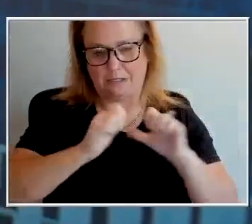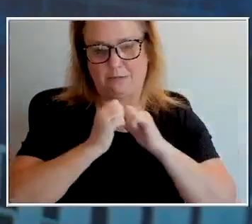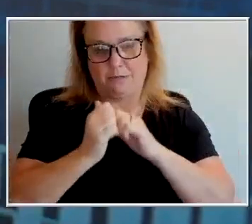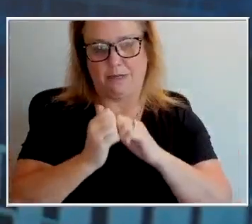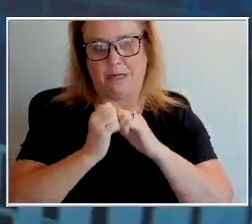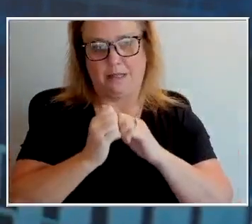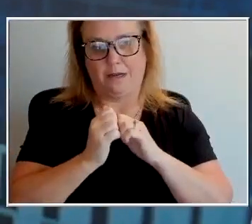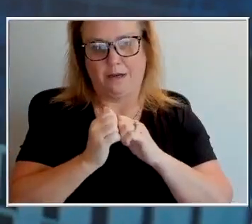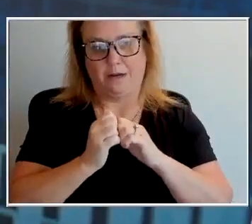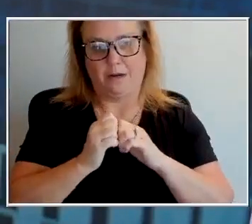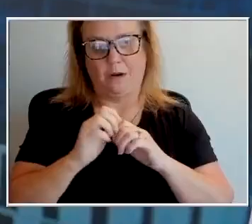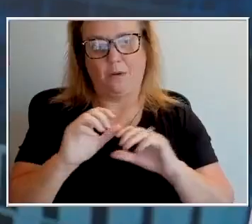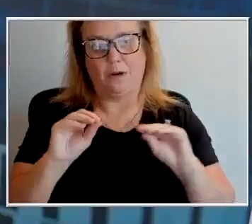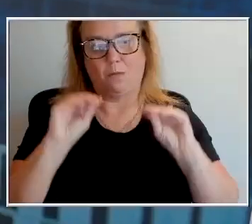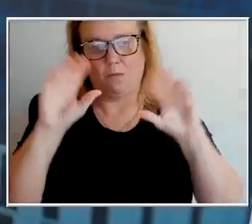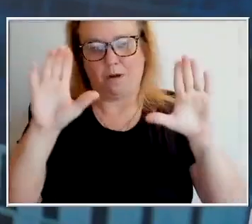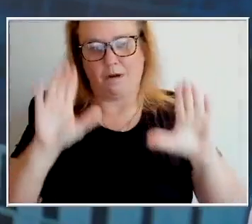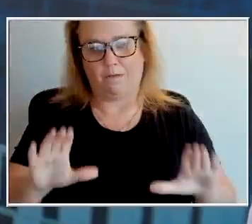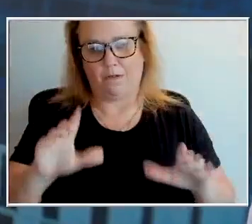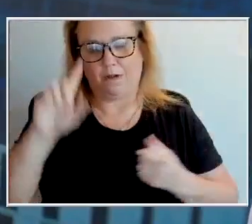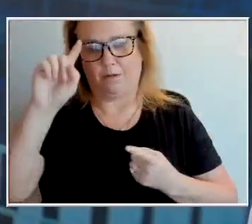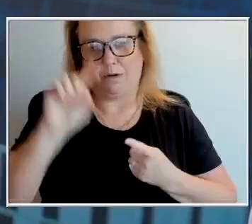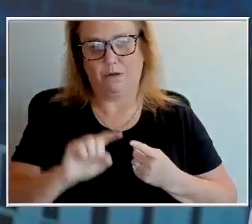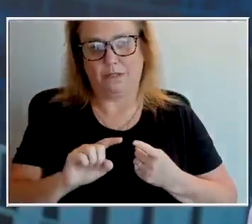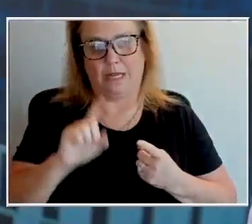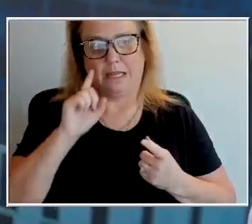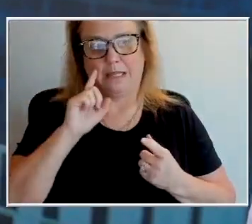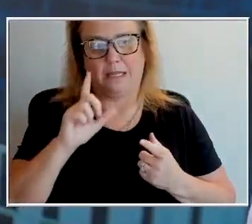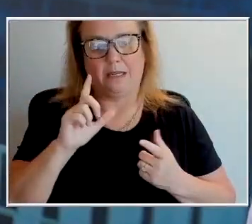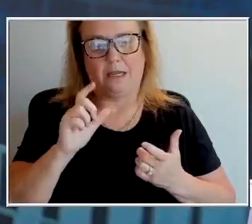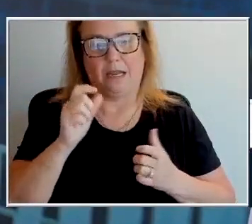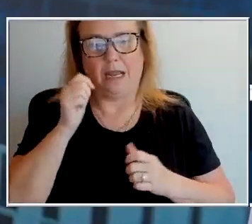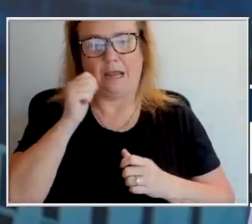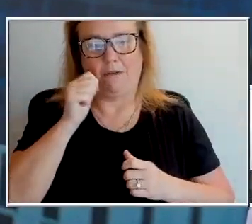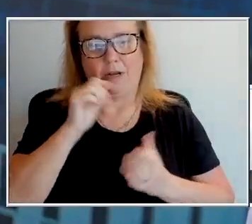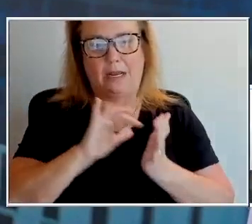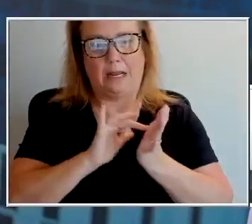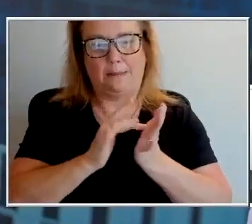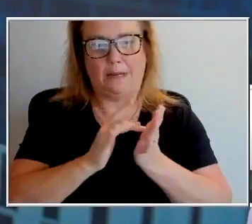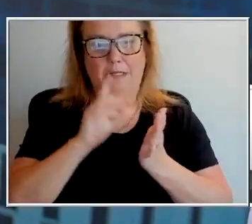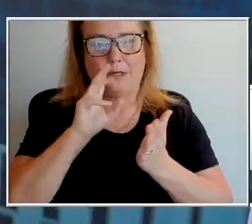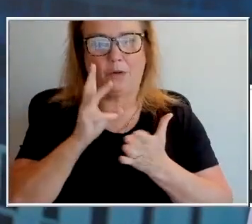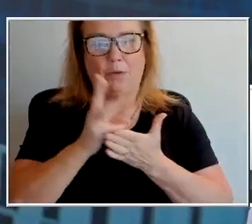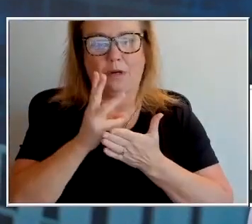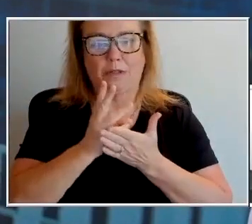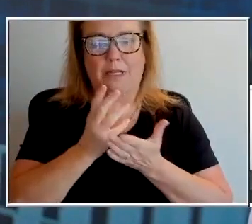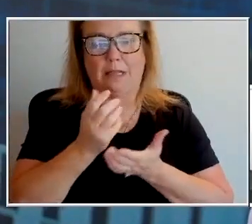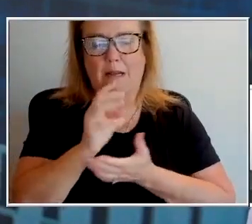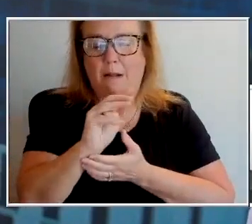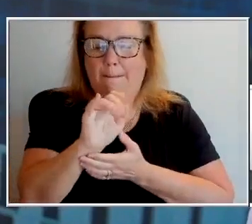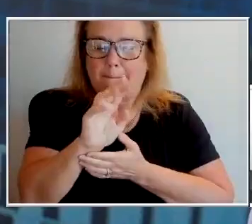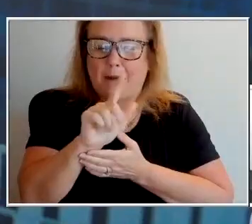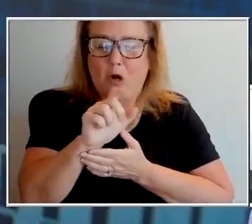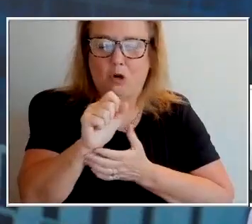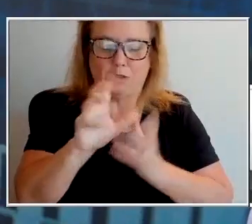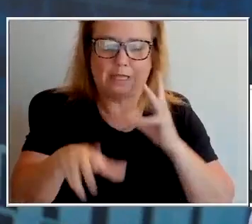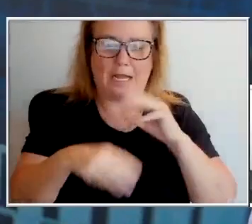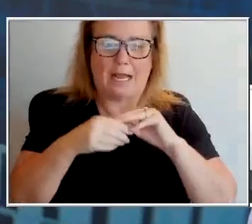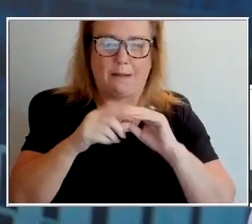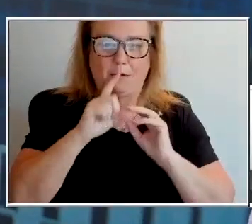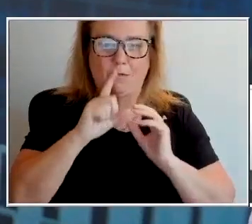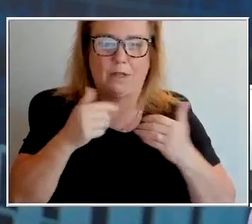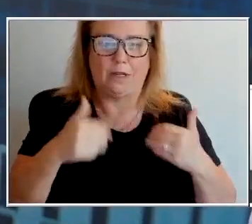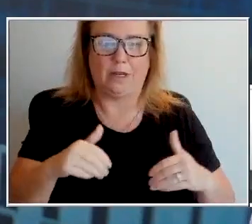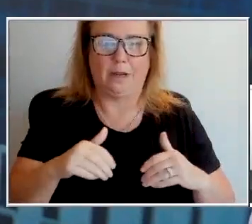what a miracle that can help produce. And I think, every day in medicine, you witness little miracles that add up to really